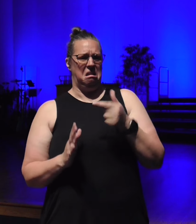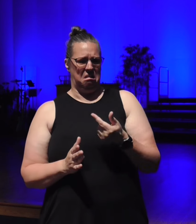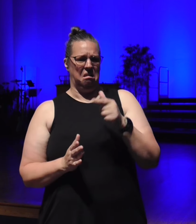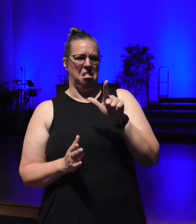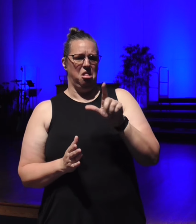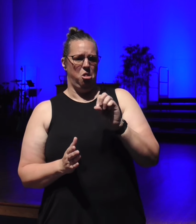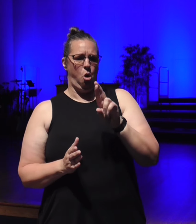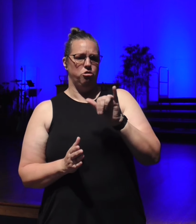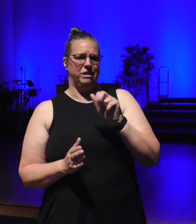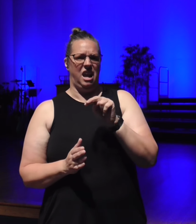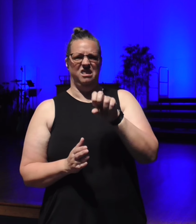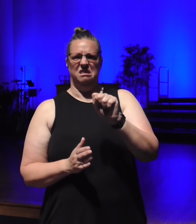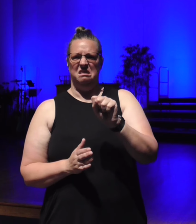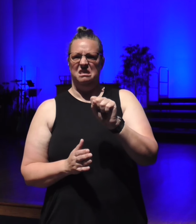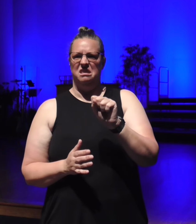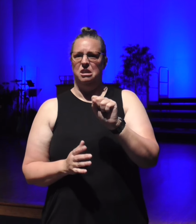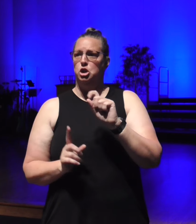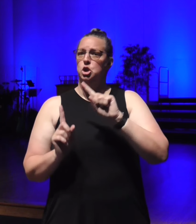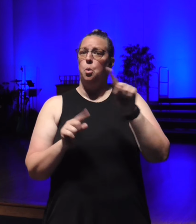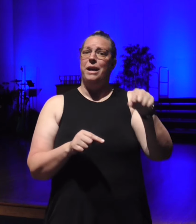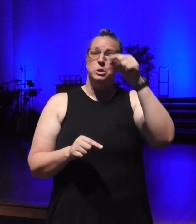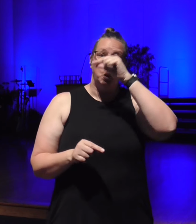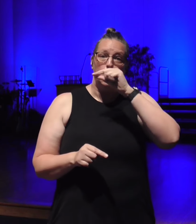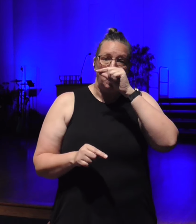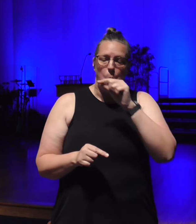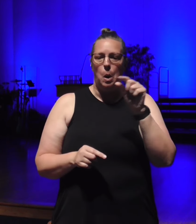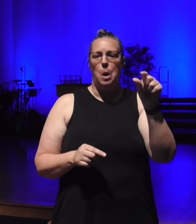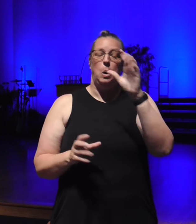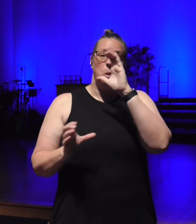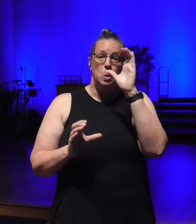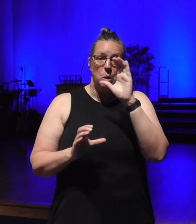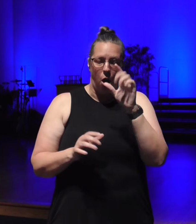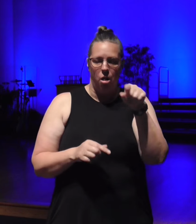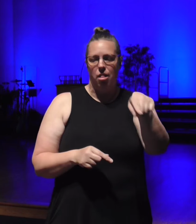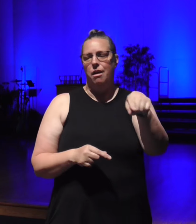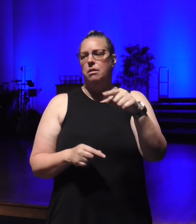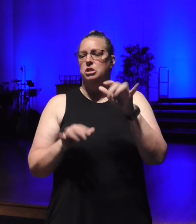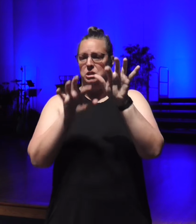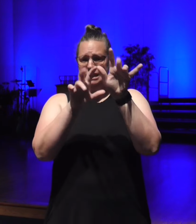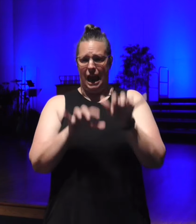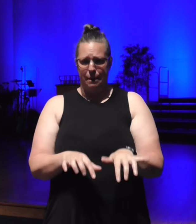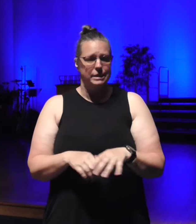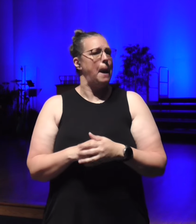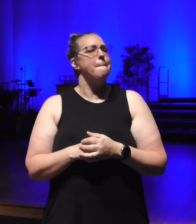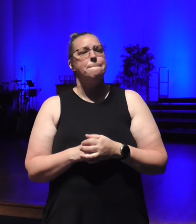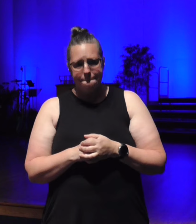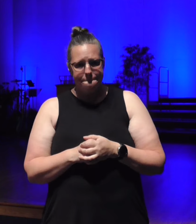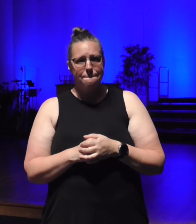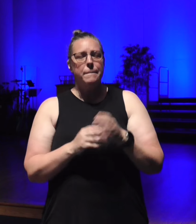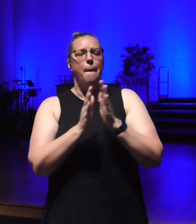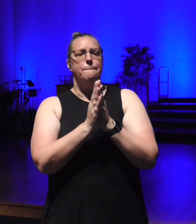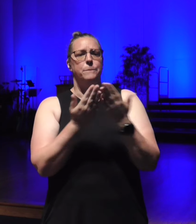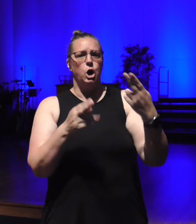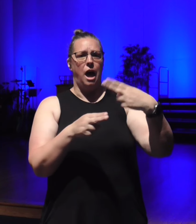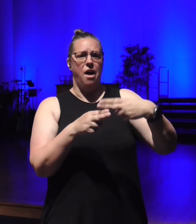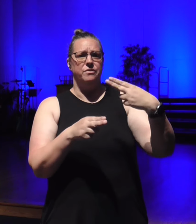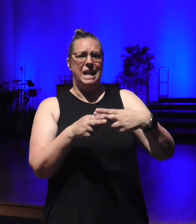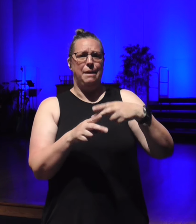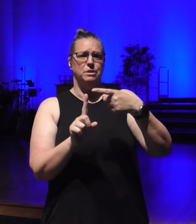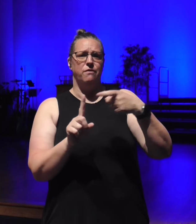what many of us do. She went to Google and she typed it in. And what she found first was a book of names from